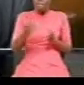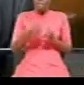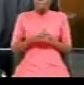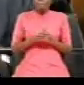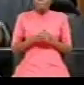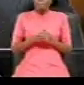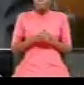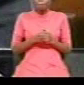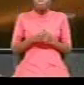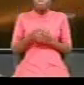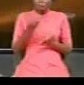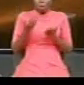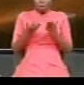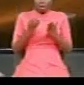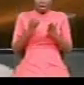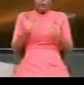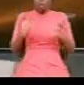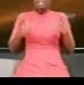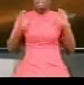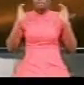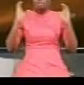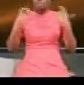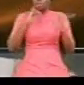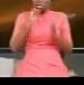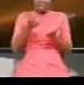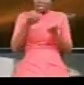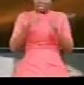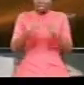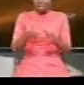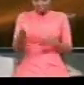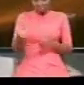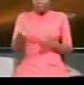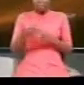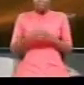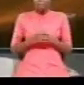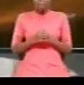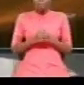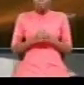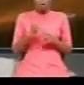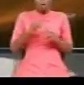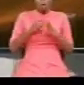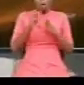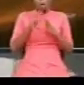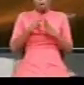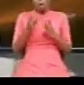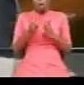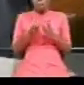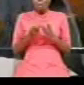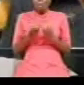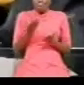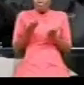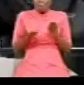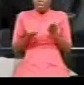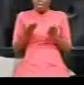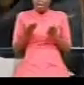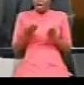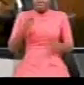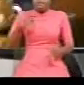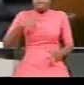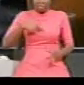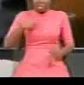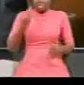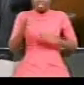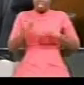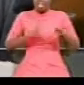place, whether consecration is still in place, or whether